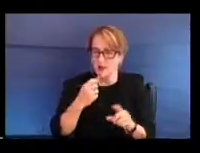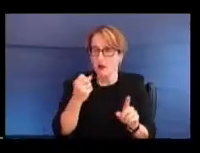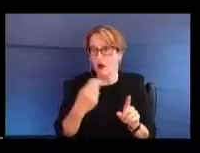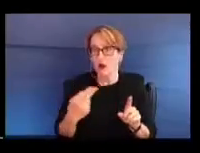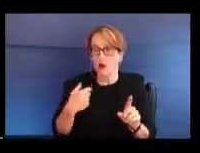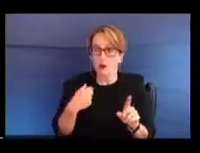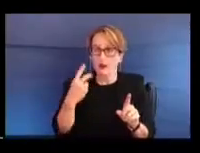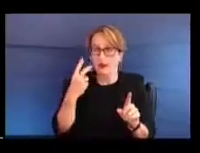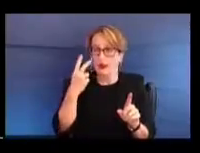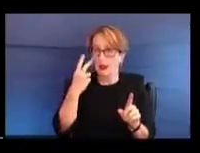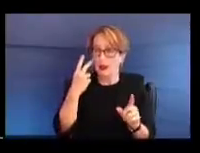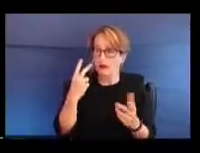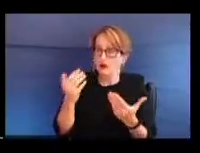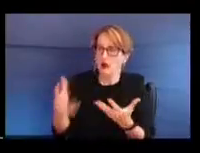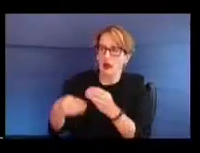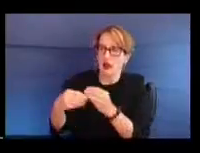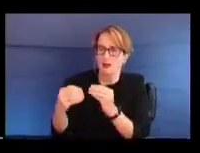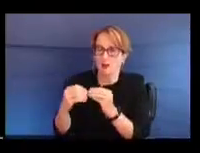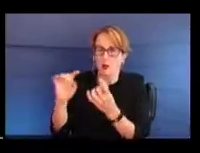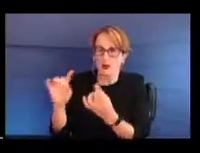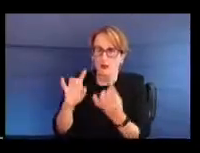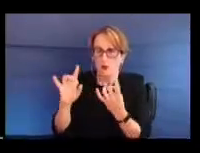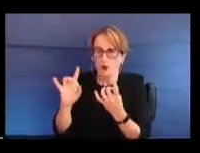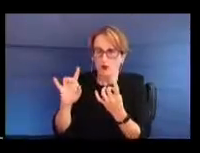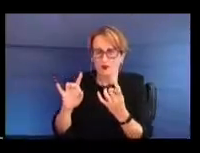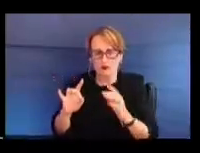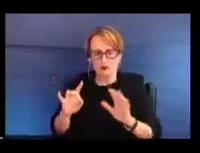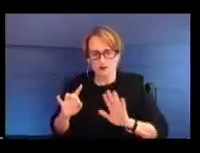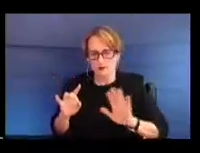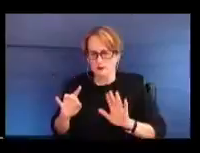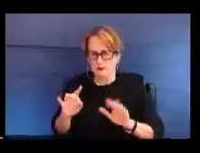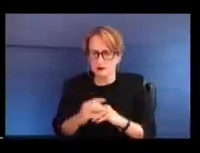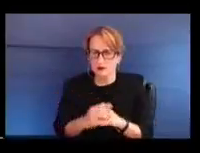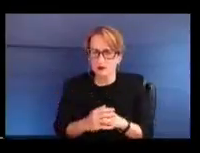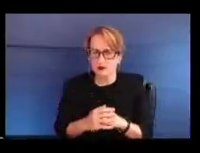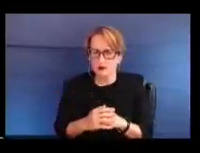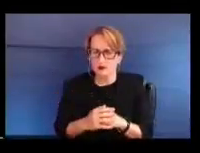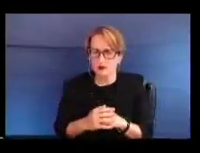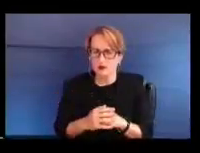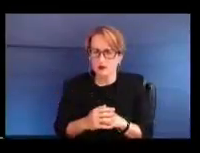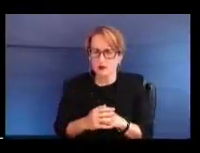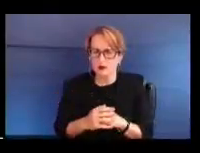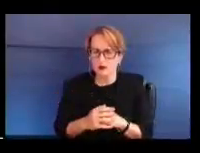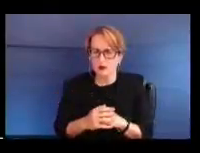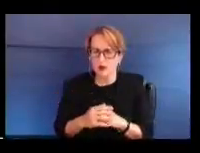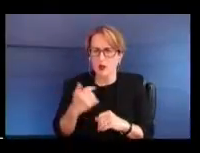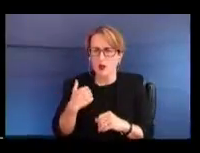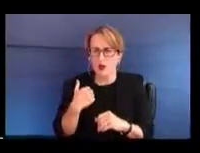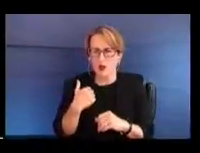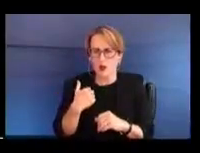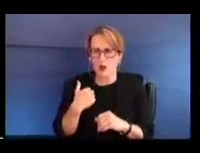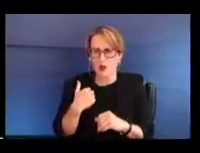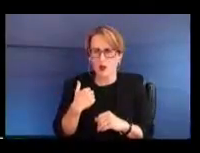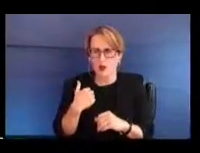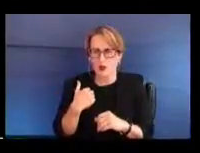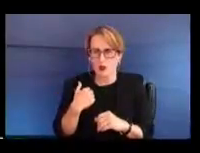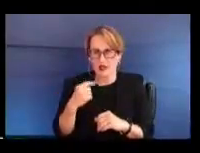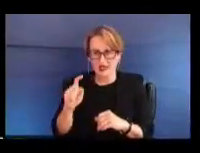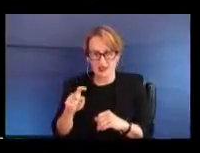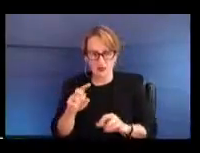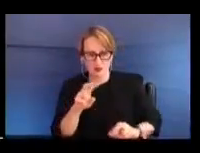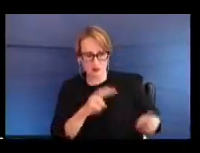things in September, but we really are supposed to be looking at all the COIs